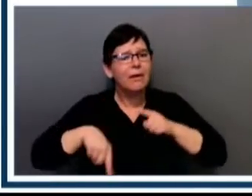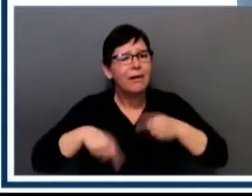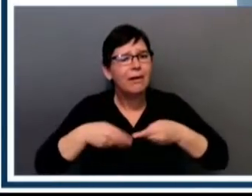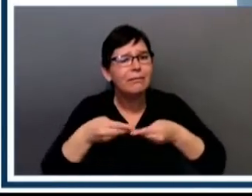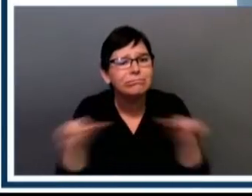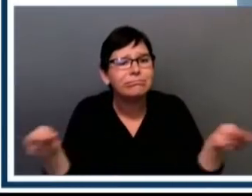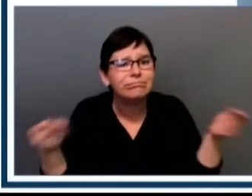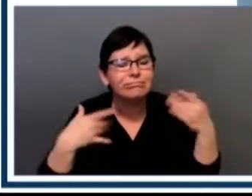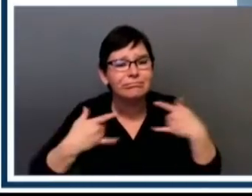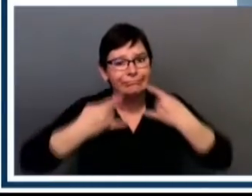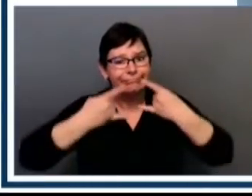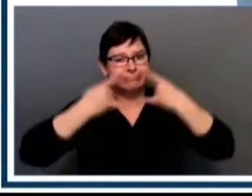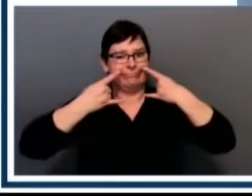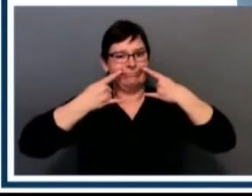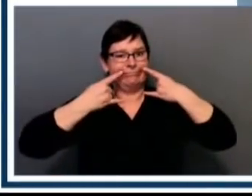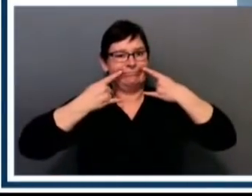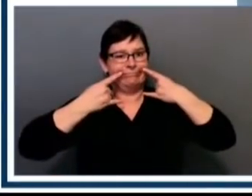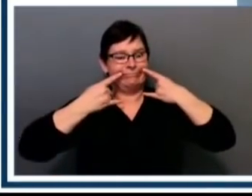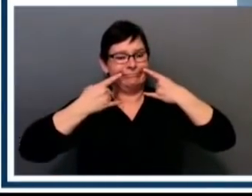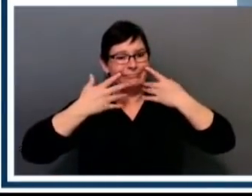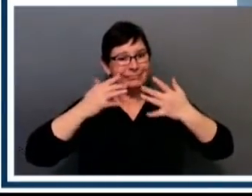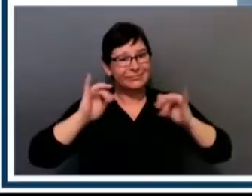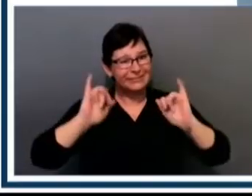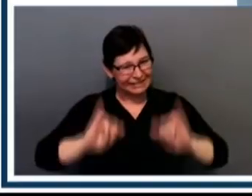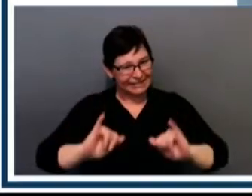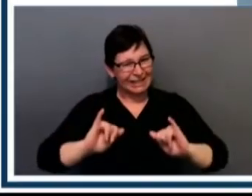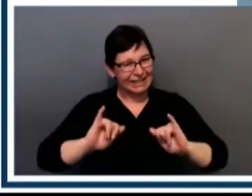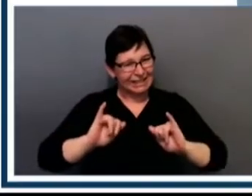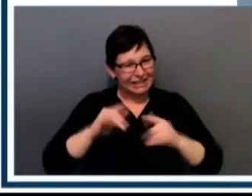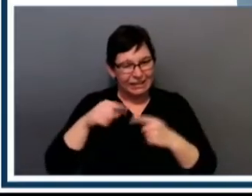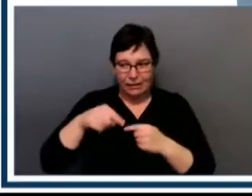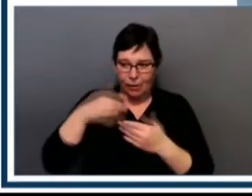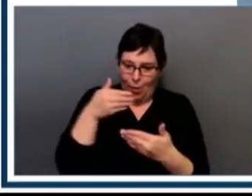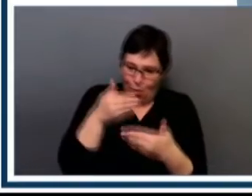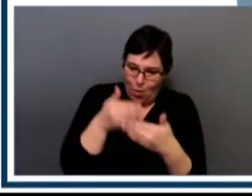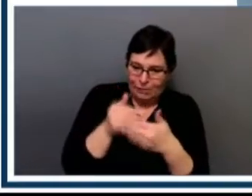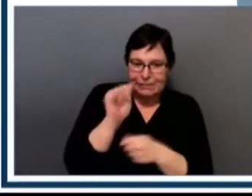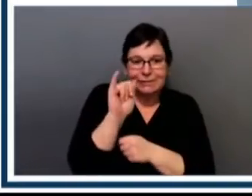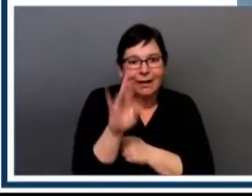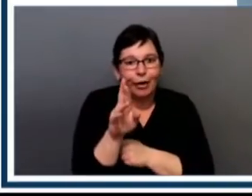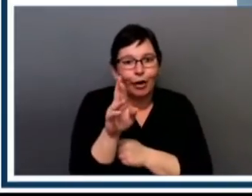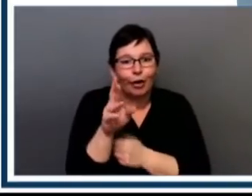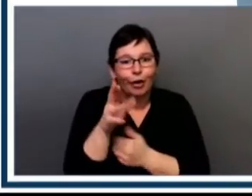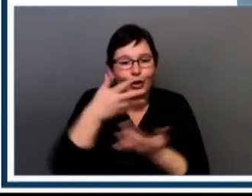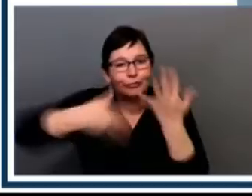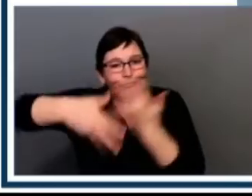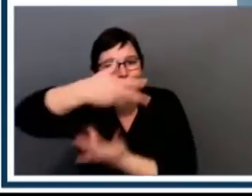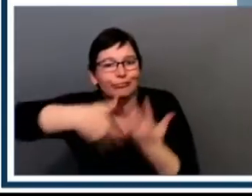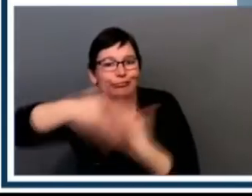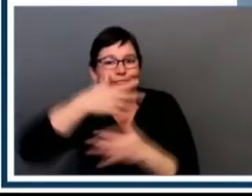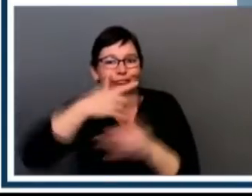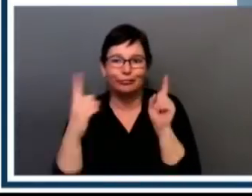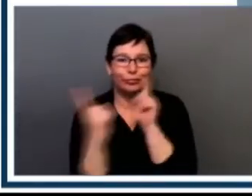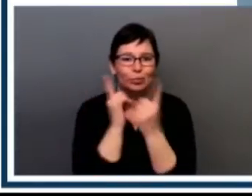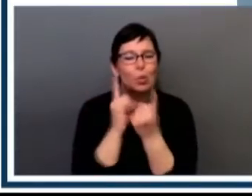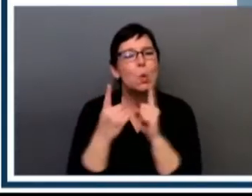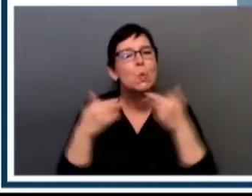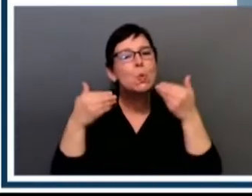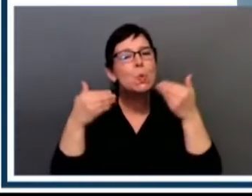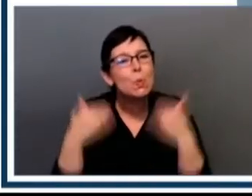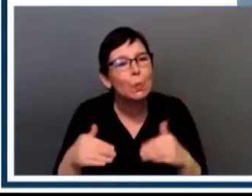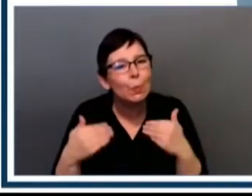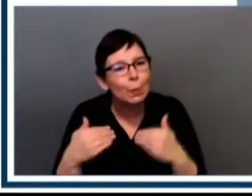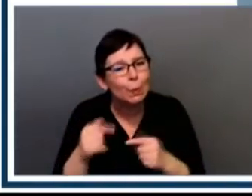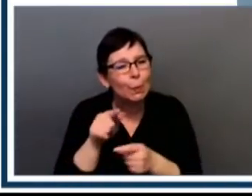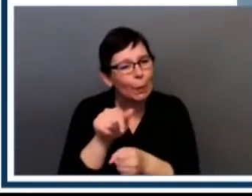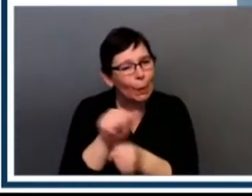driver of transmission. So even as we're opening up, we still need to, again,